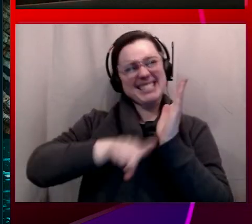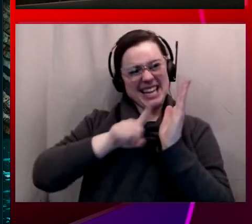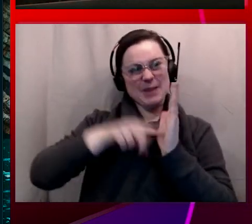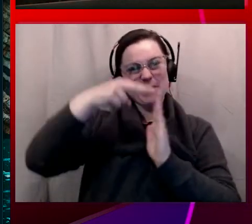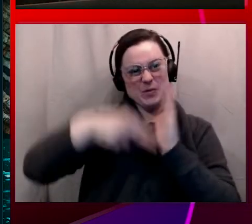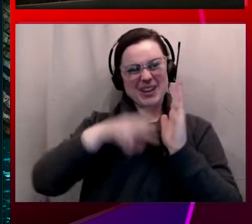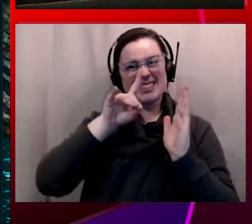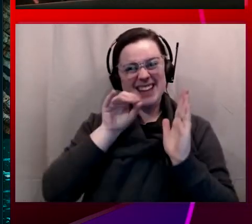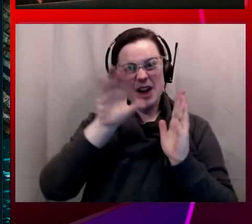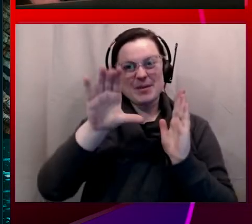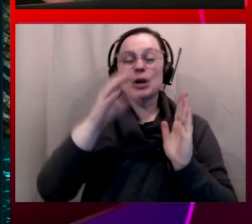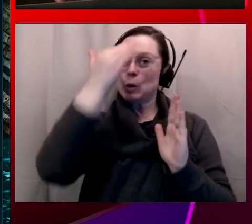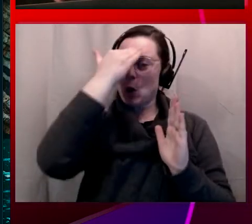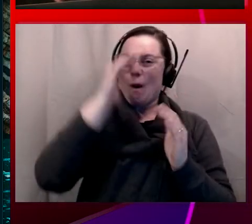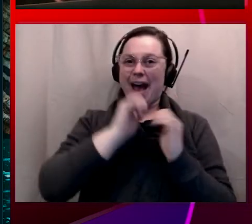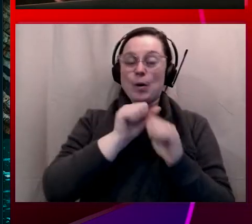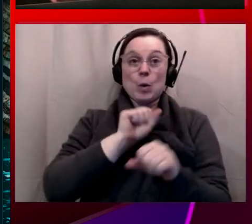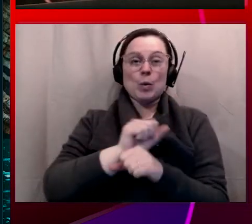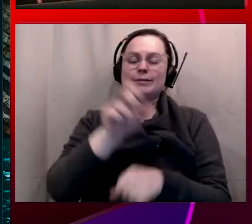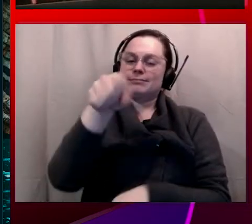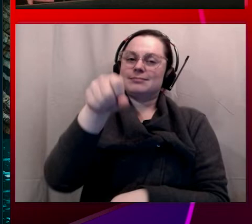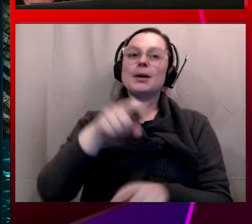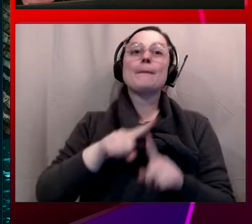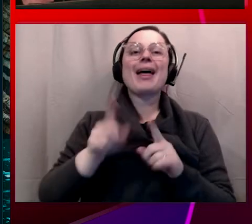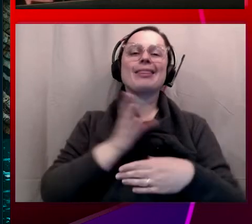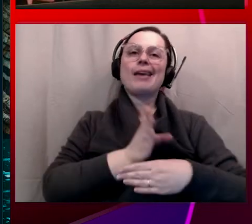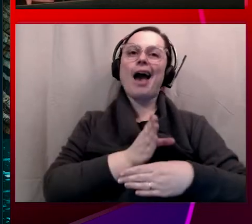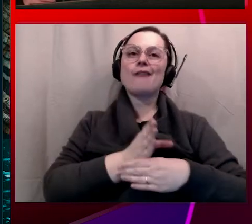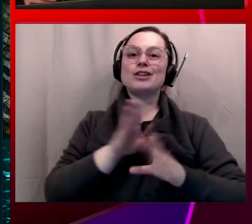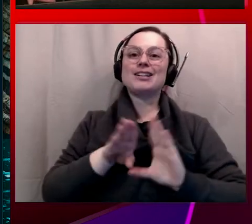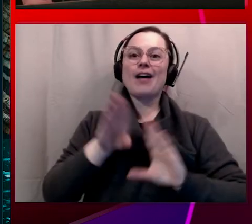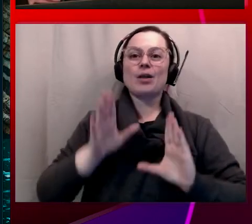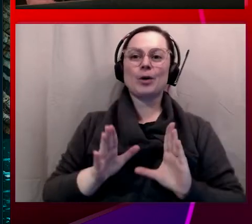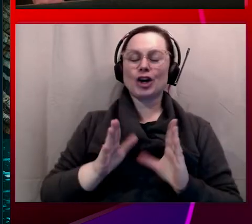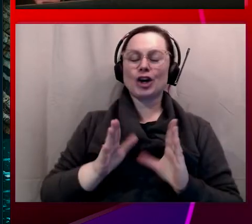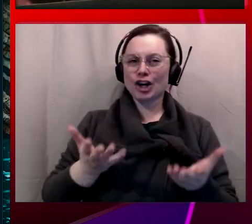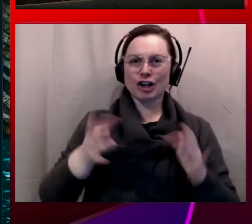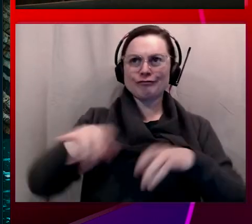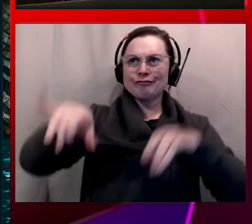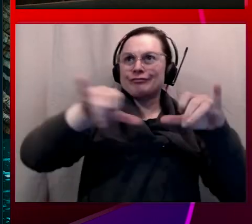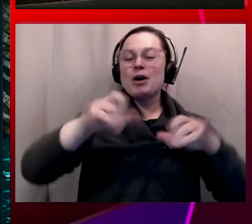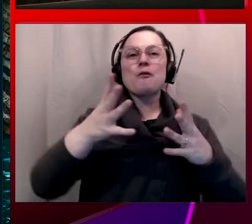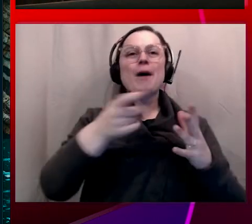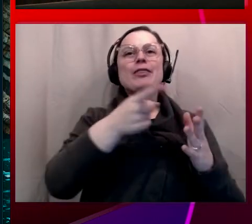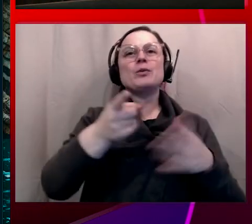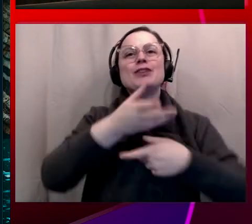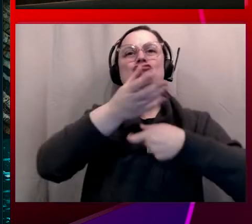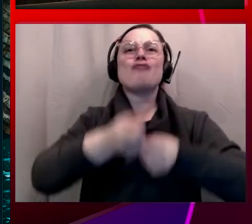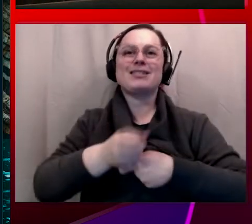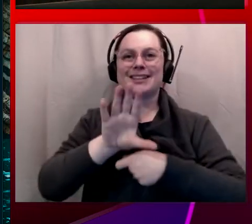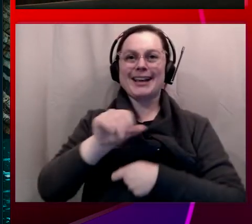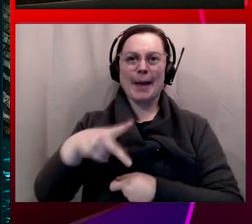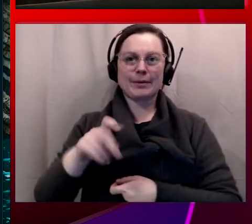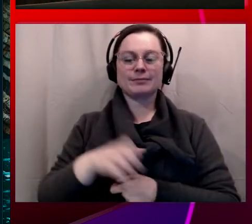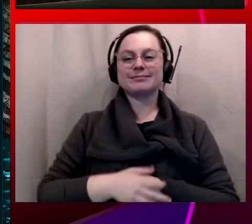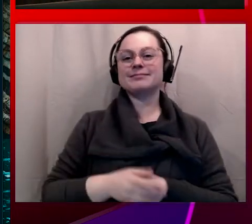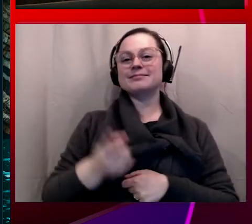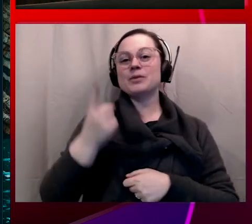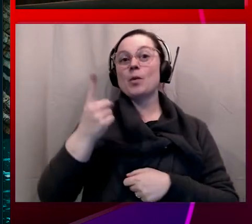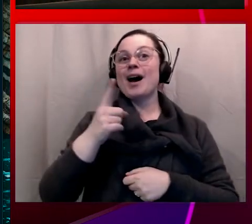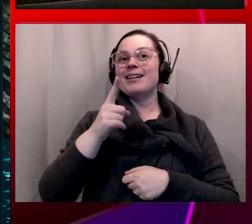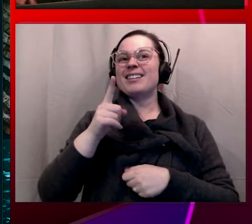know how it works. But the average developer, we want them to be able to trust Cape. One of our favorite quotes from a